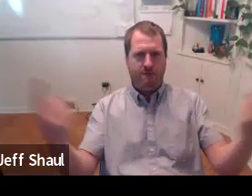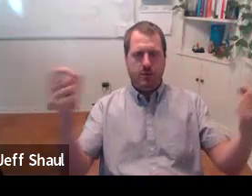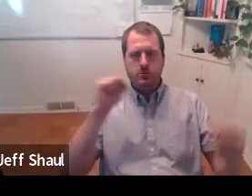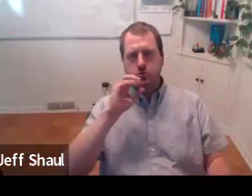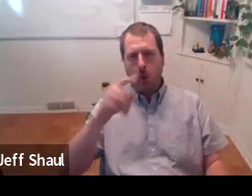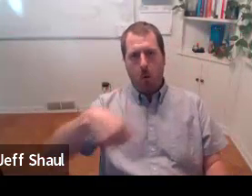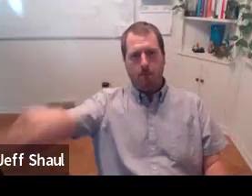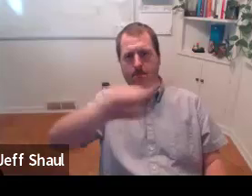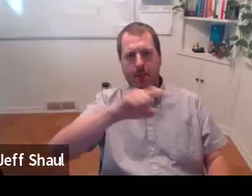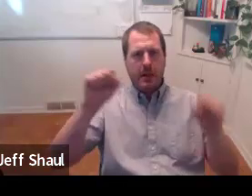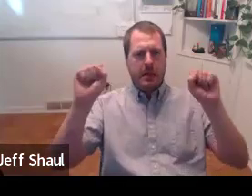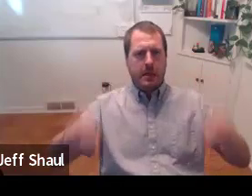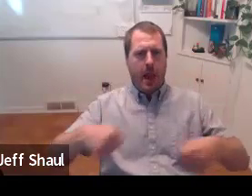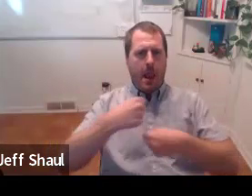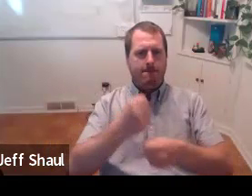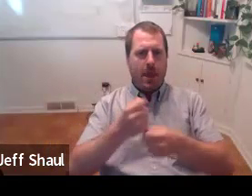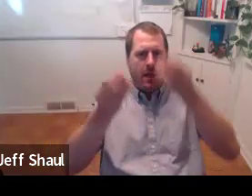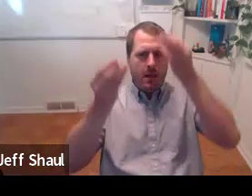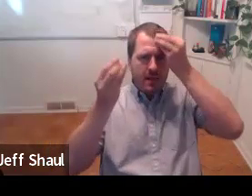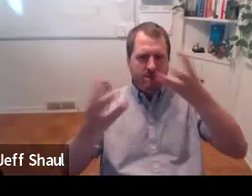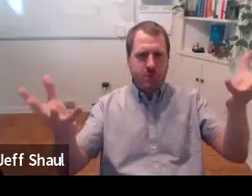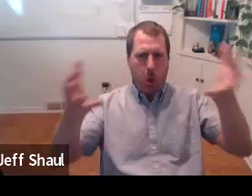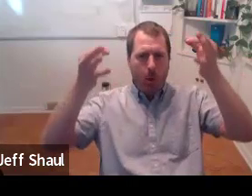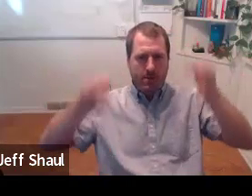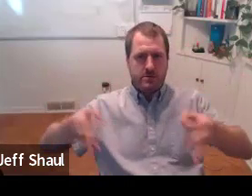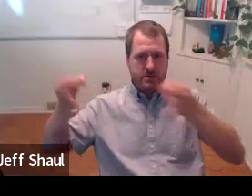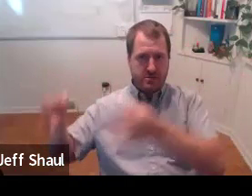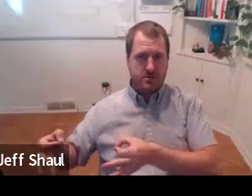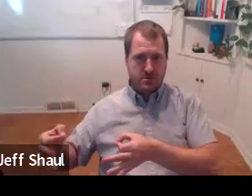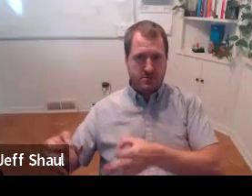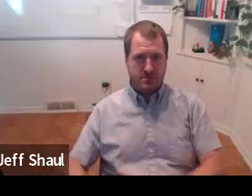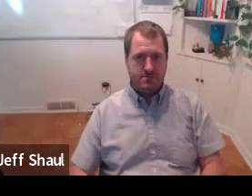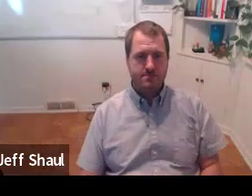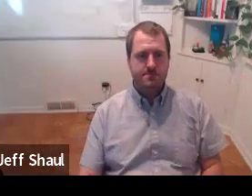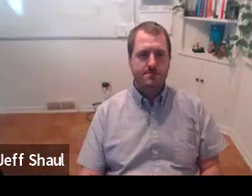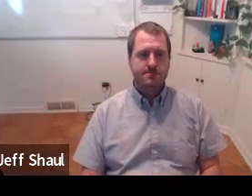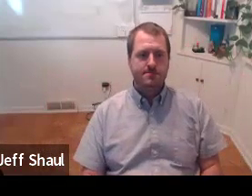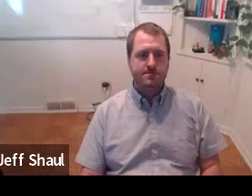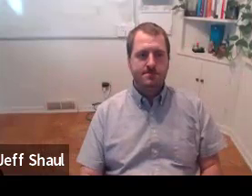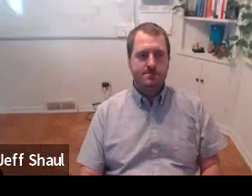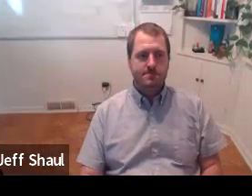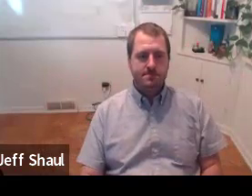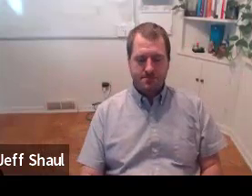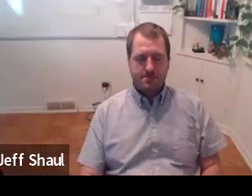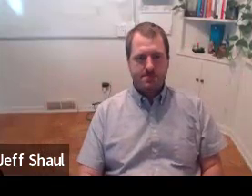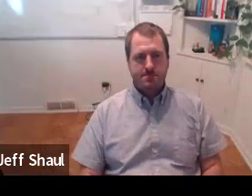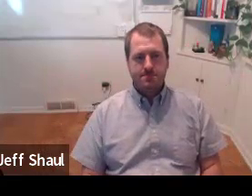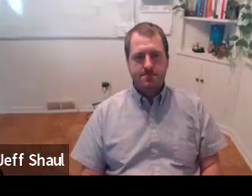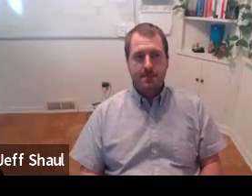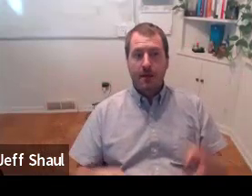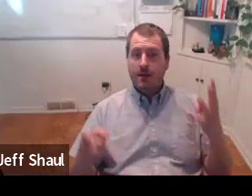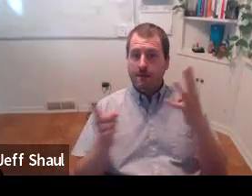transparent and clearly communicated with everyone so that people can make informed decisions.